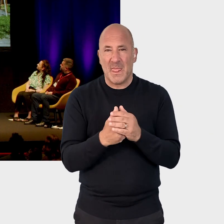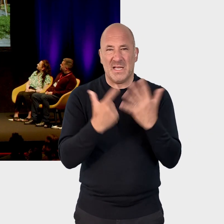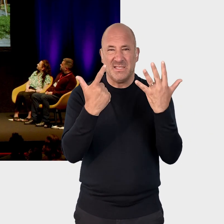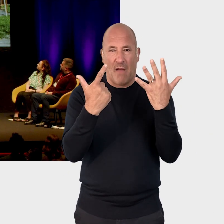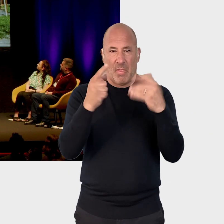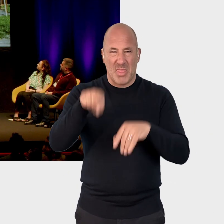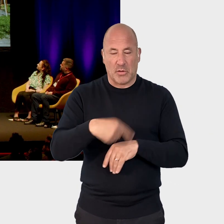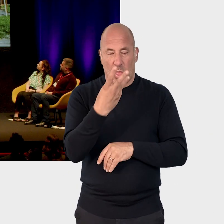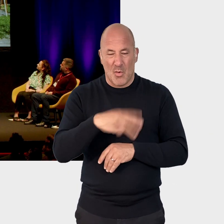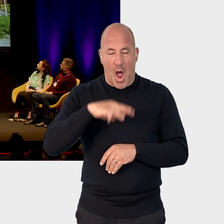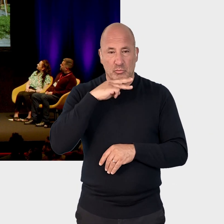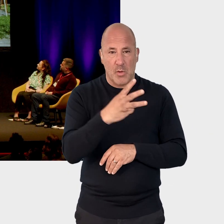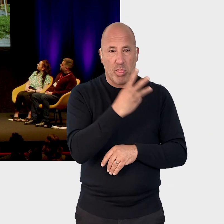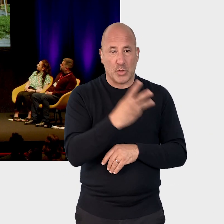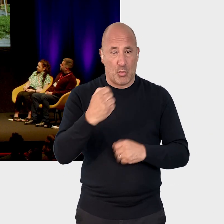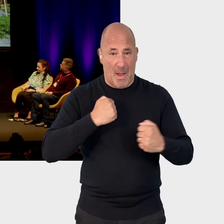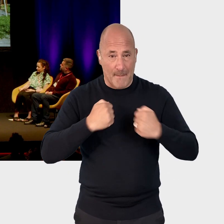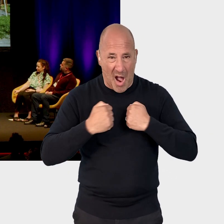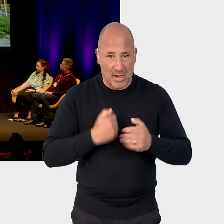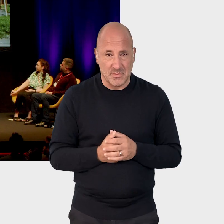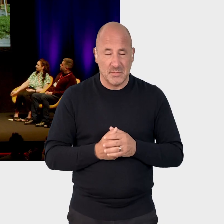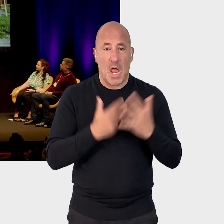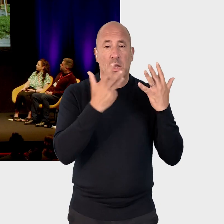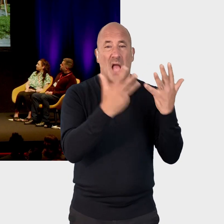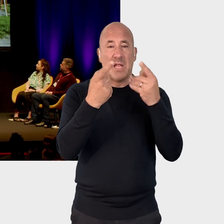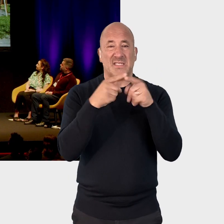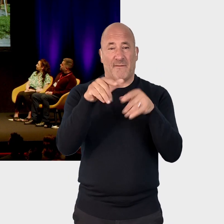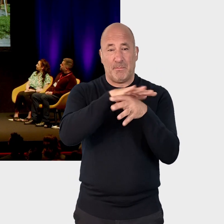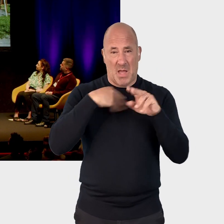the launch, the Art Road Trip has already travelled, I've got to get this right,